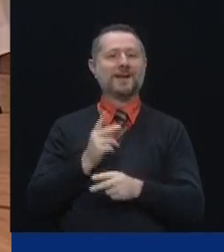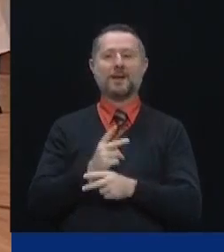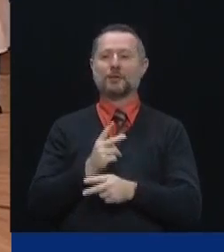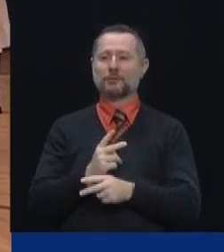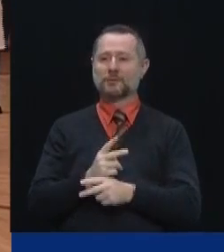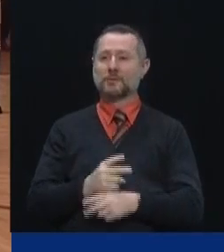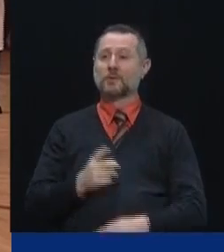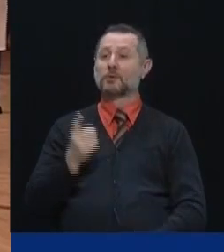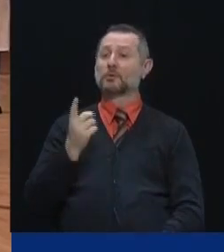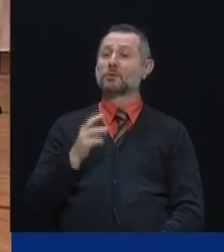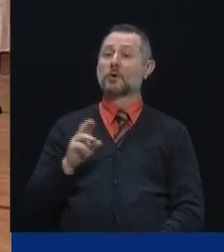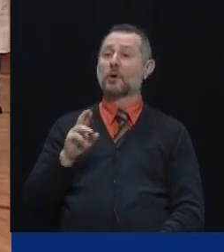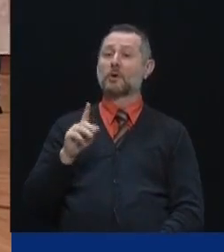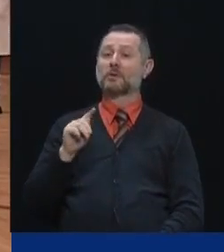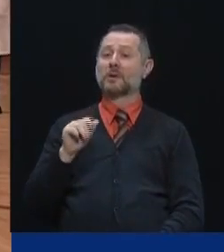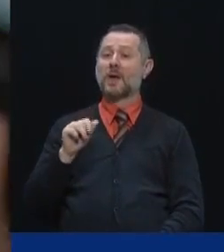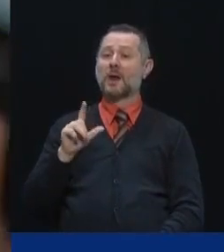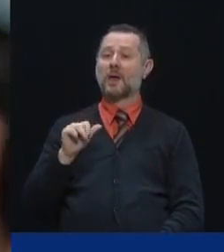Dr. Talaj.